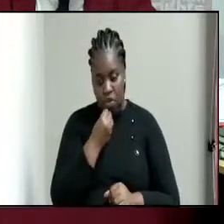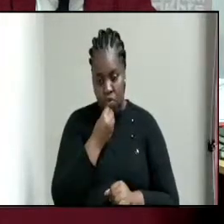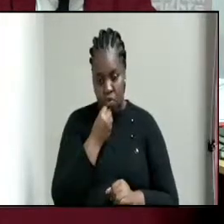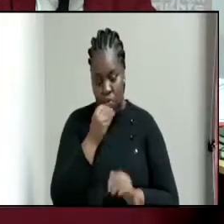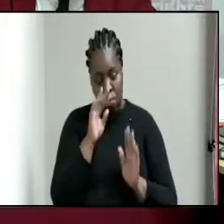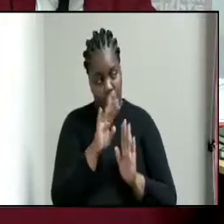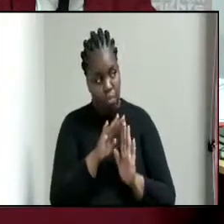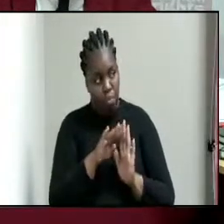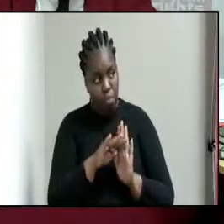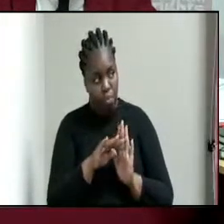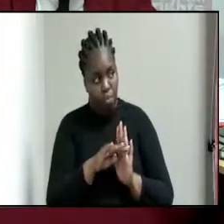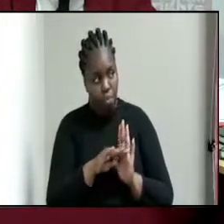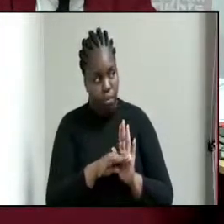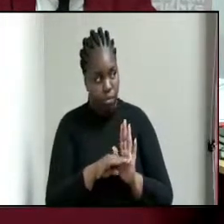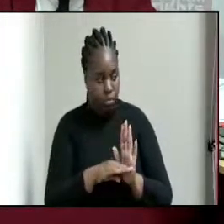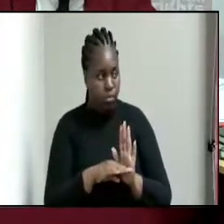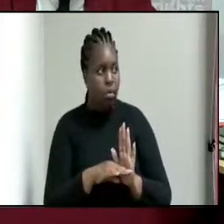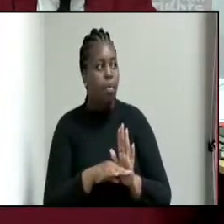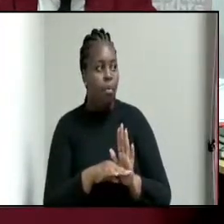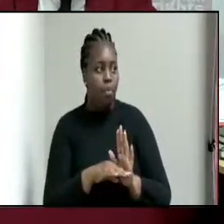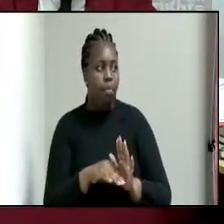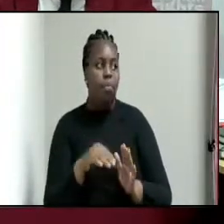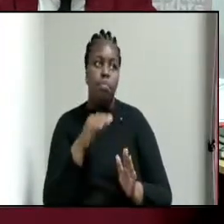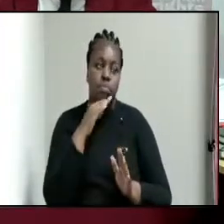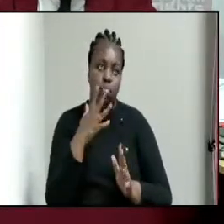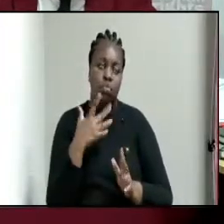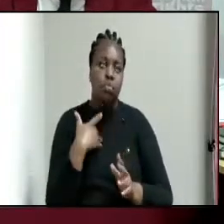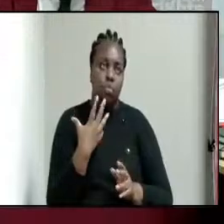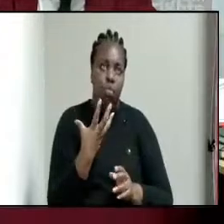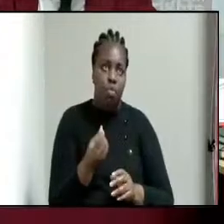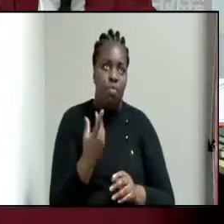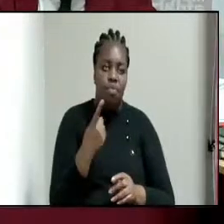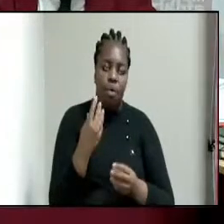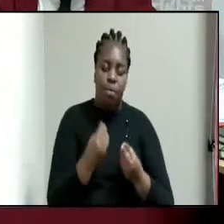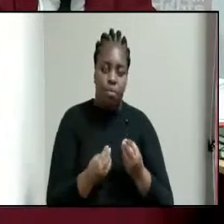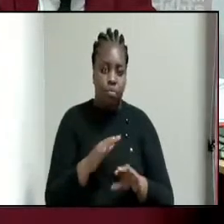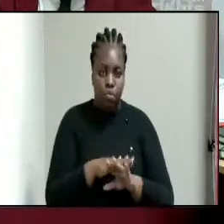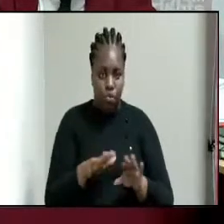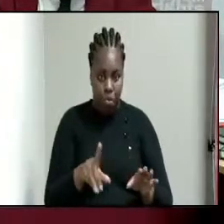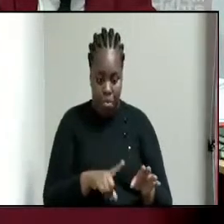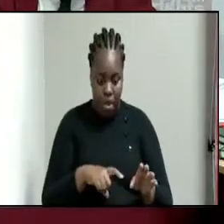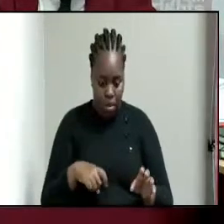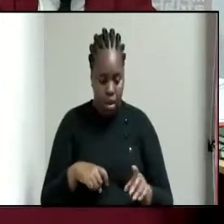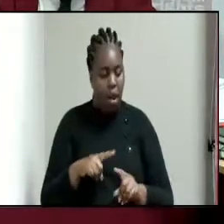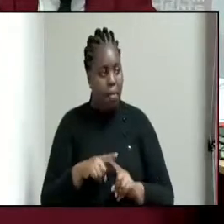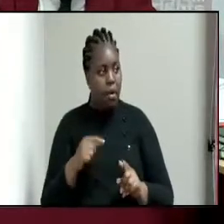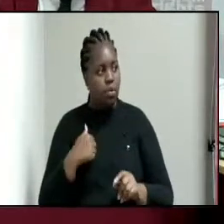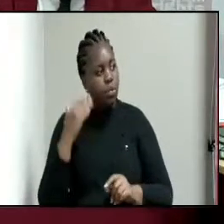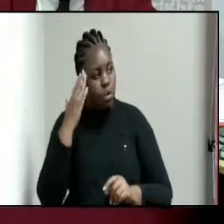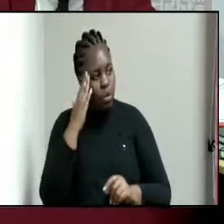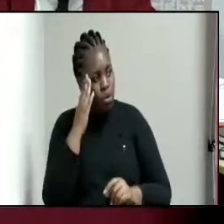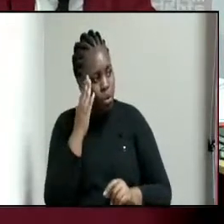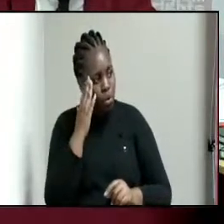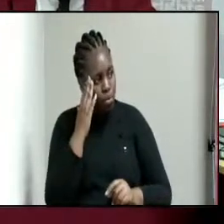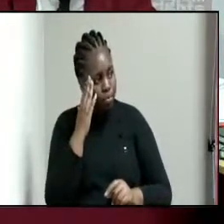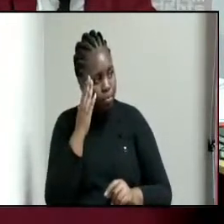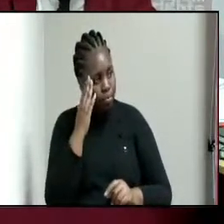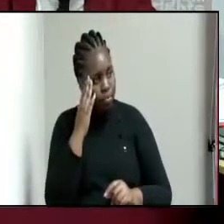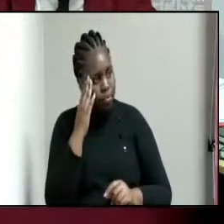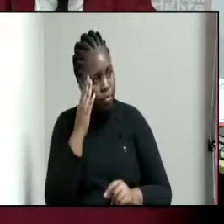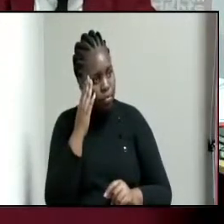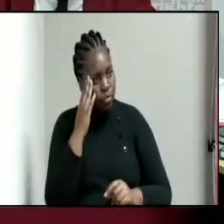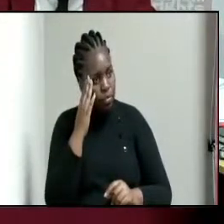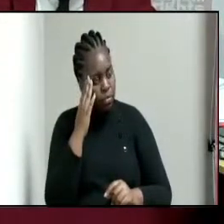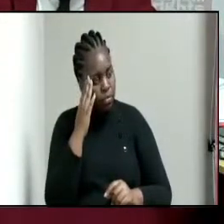program, which can very actively participate in the alleviation of hunger of children. But we all know that it may